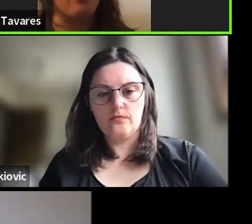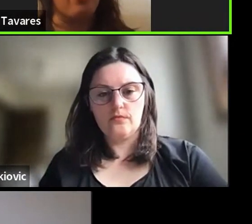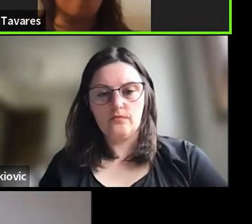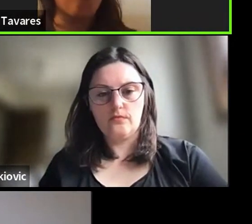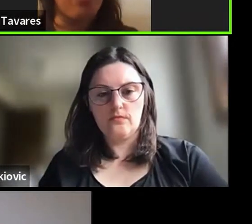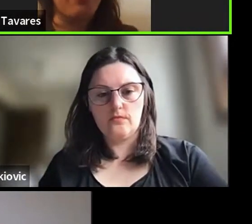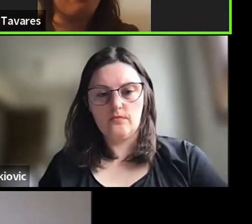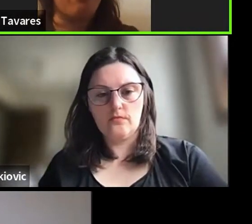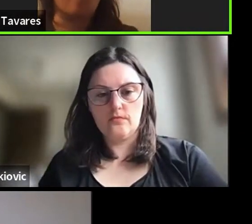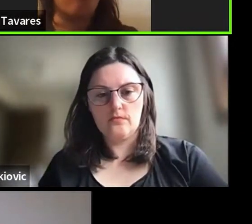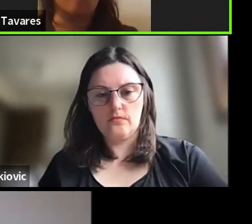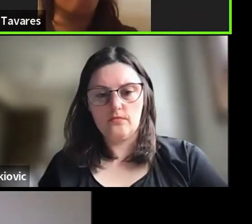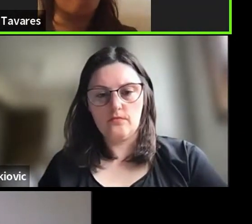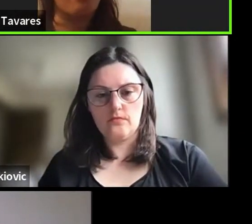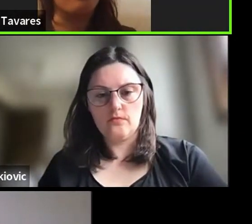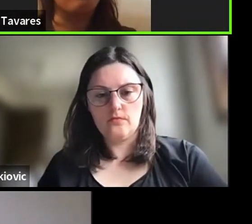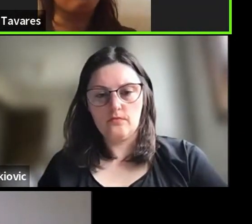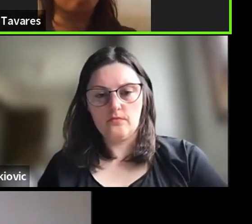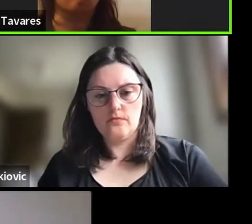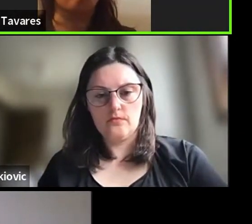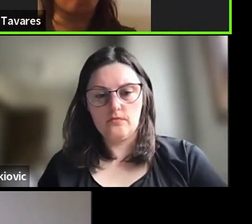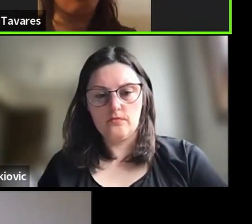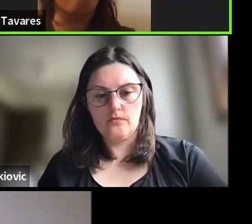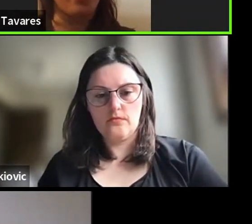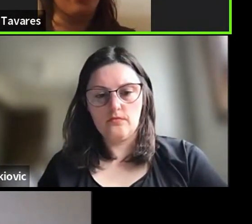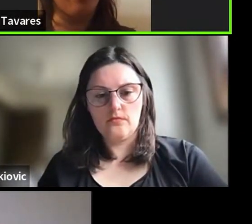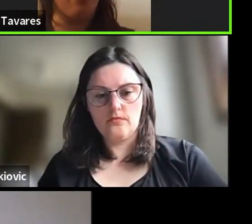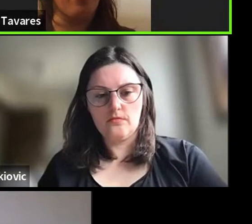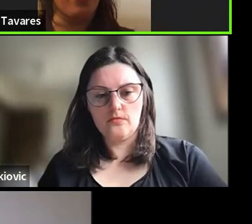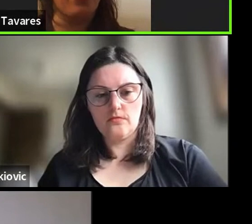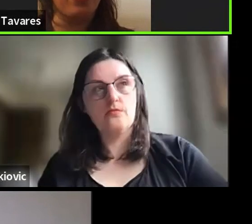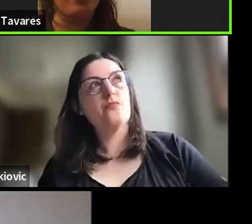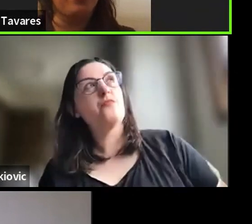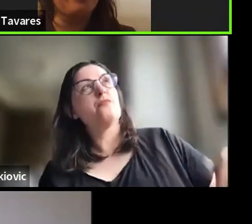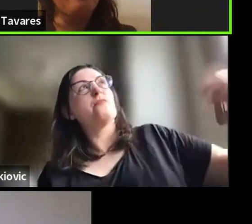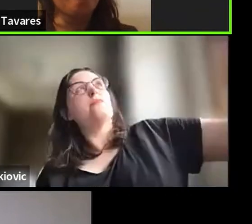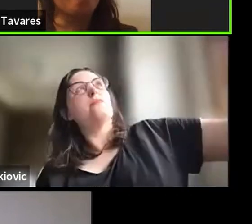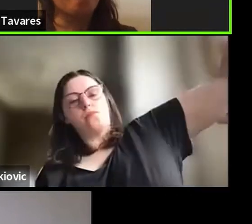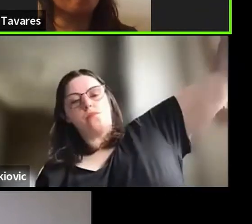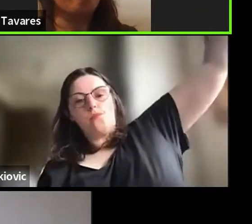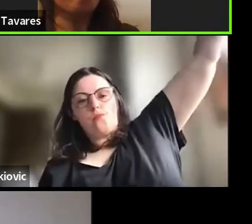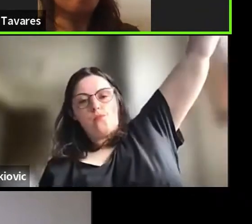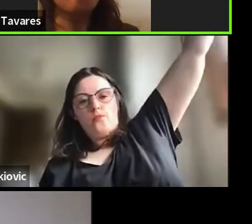thankful. I'm really thankful for my parents to support me in all this.